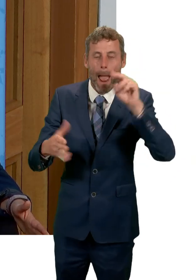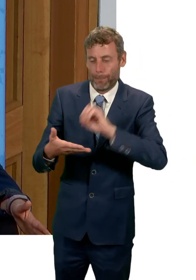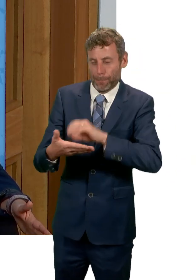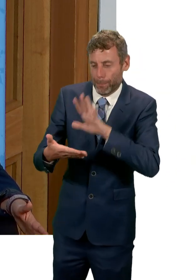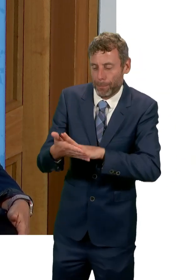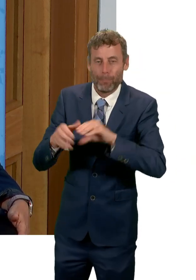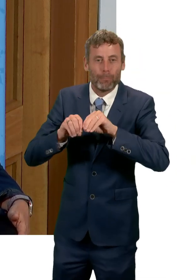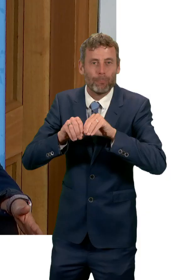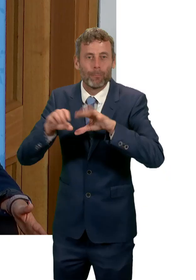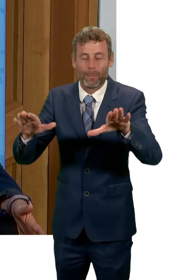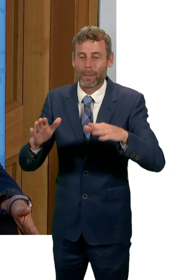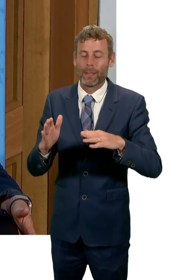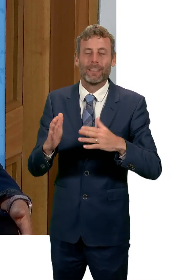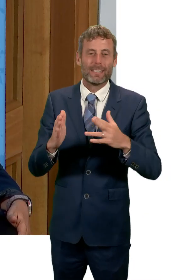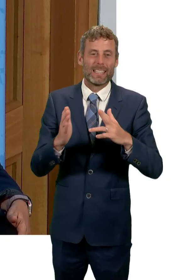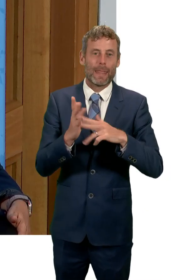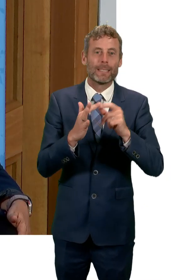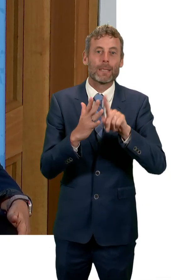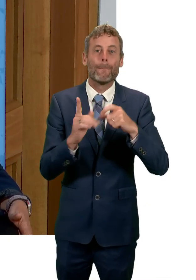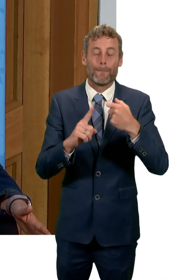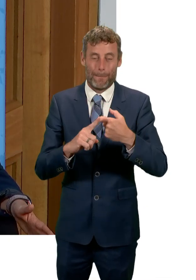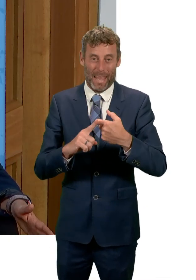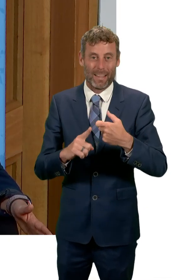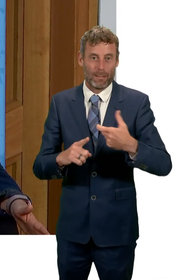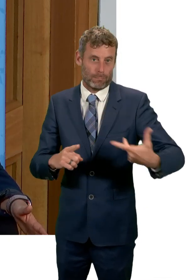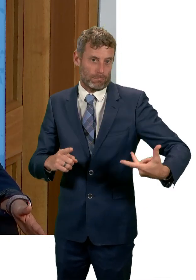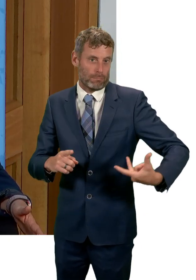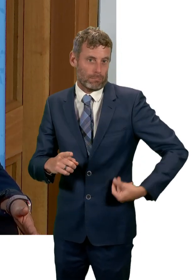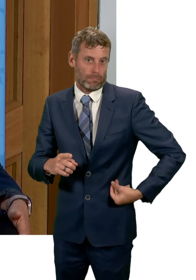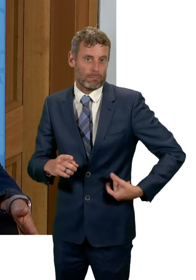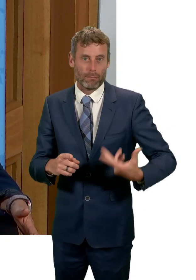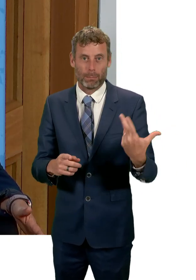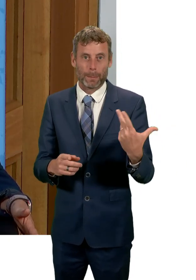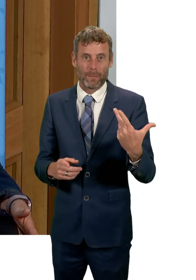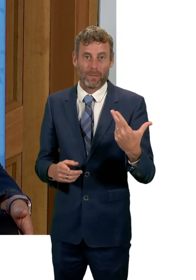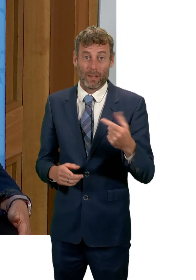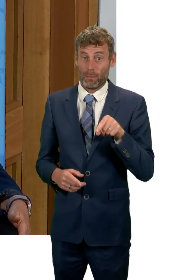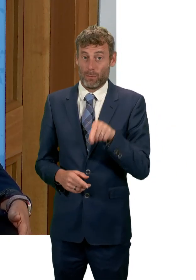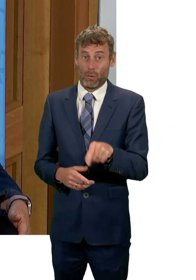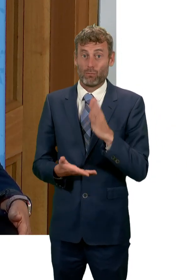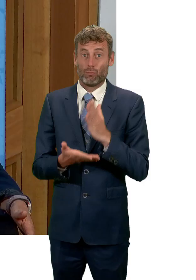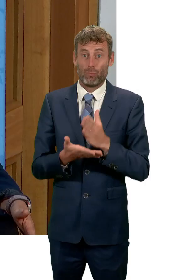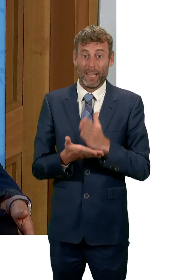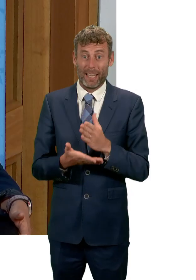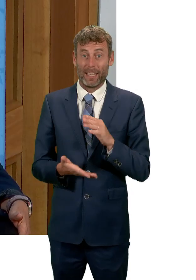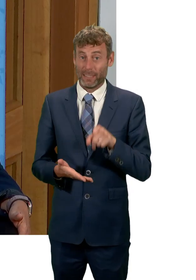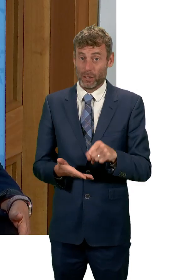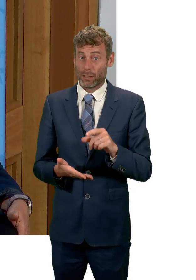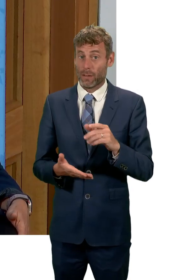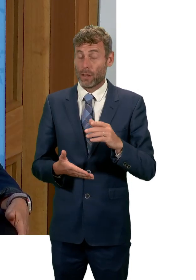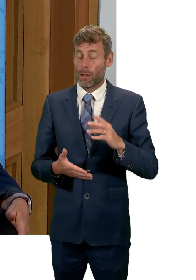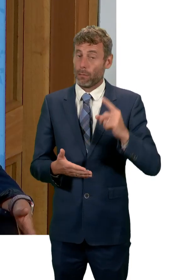would be Ozempic, which is an injectable which actually was designed for those living with type